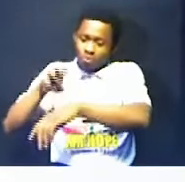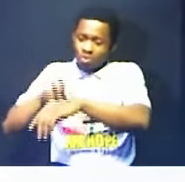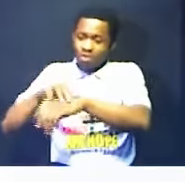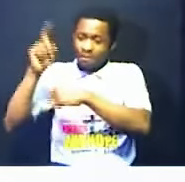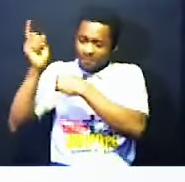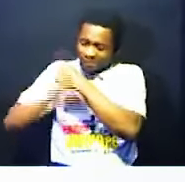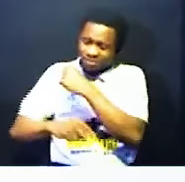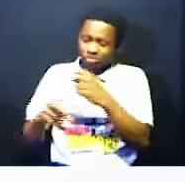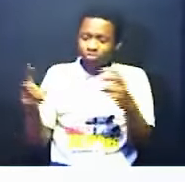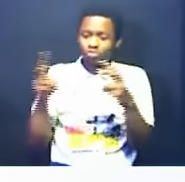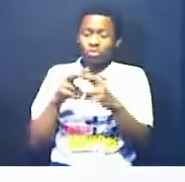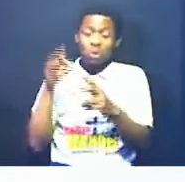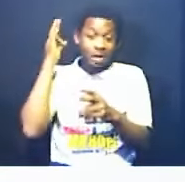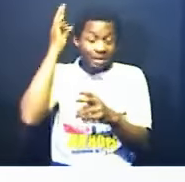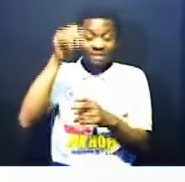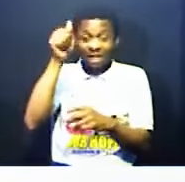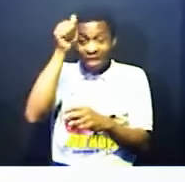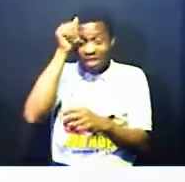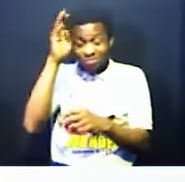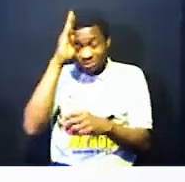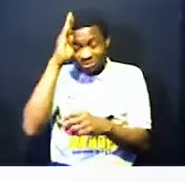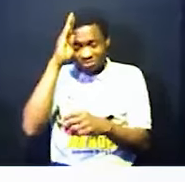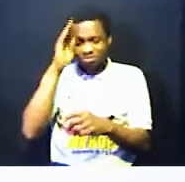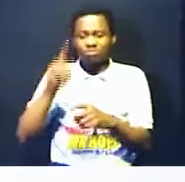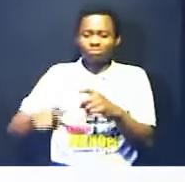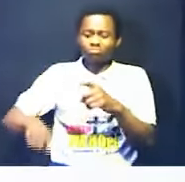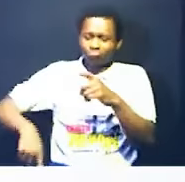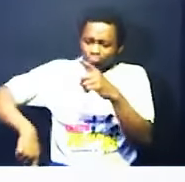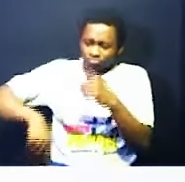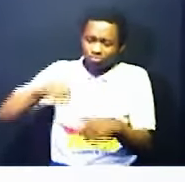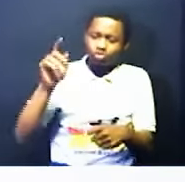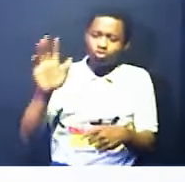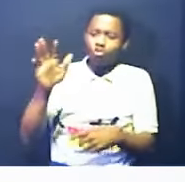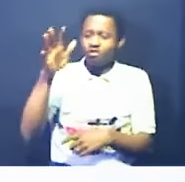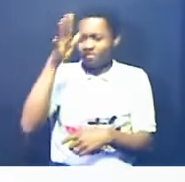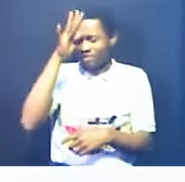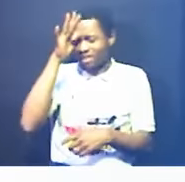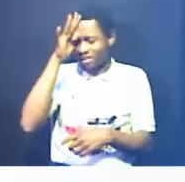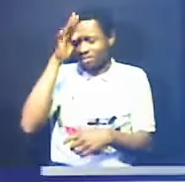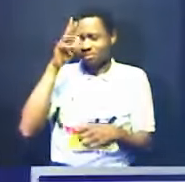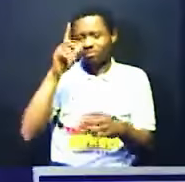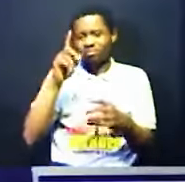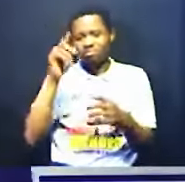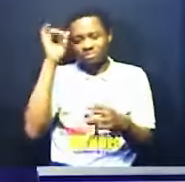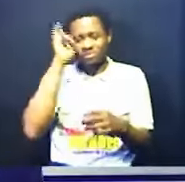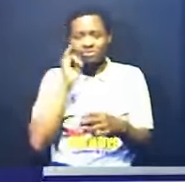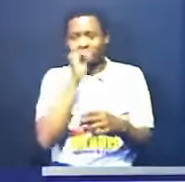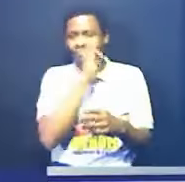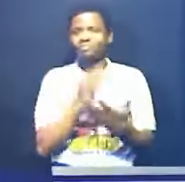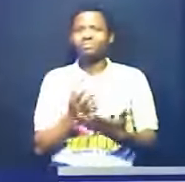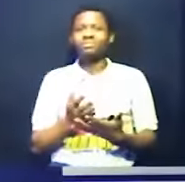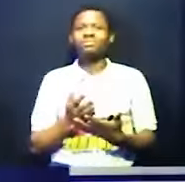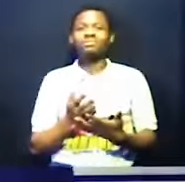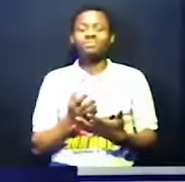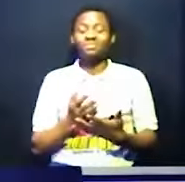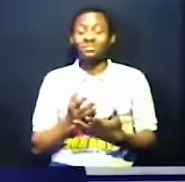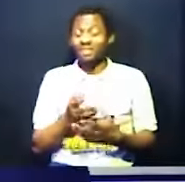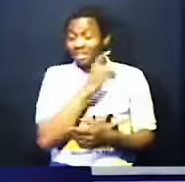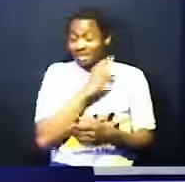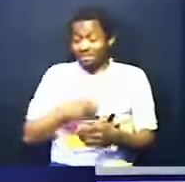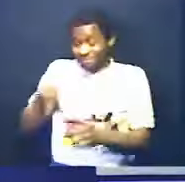If you could do Bribino, no yen Janokran wa Pamono Efi Israel. David's own son